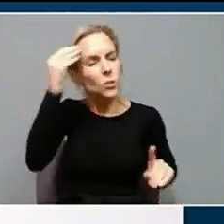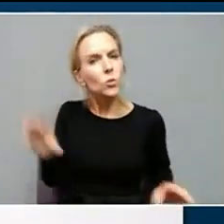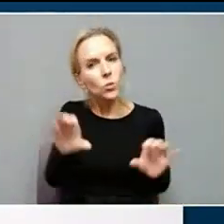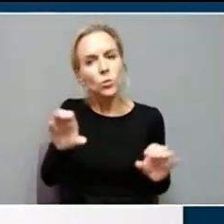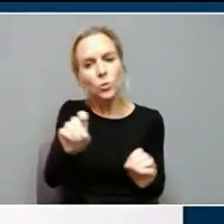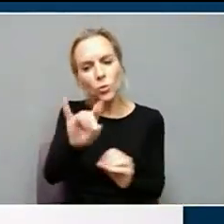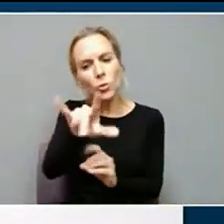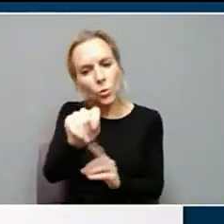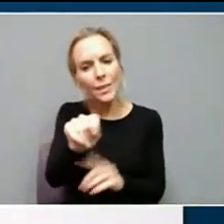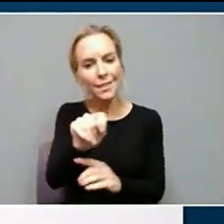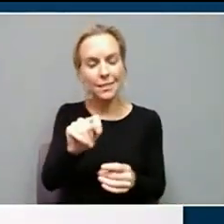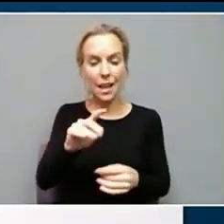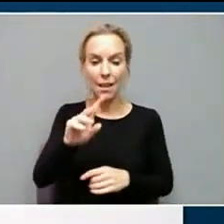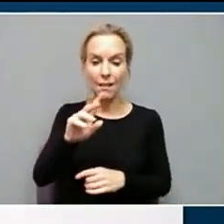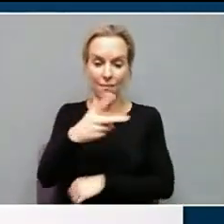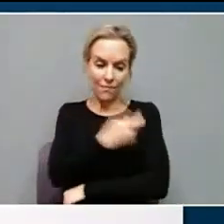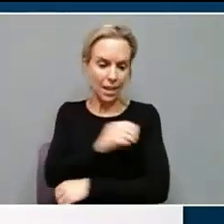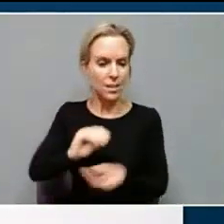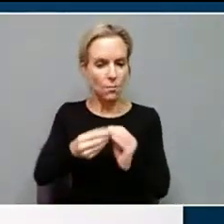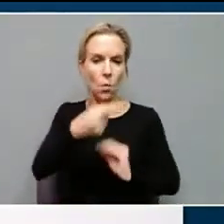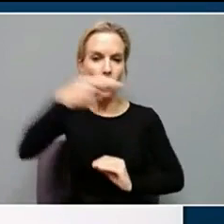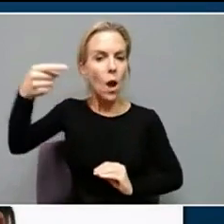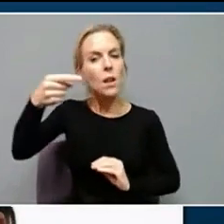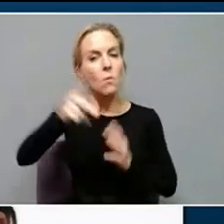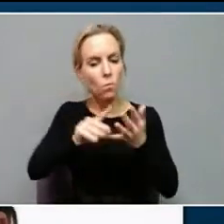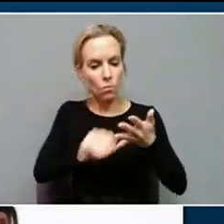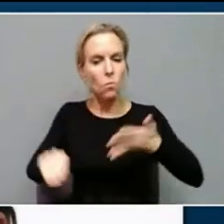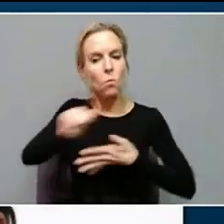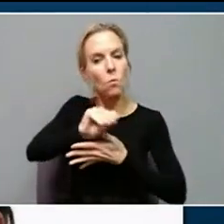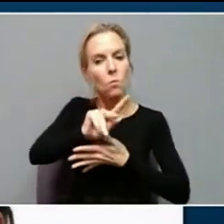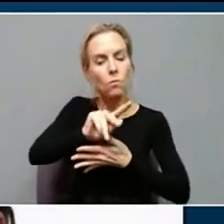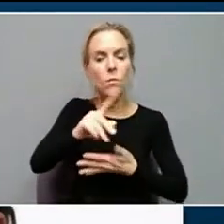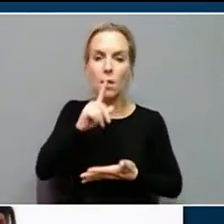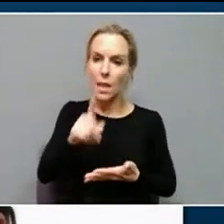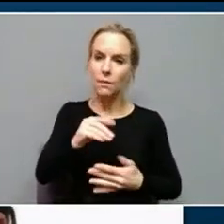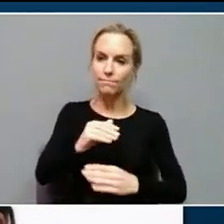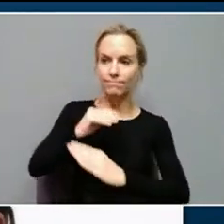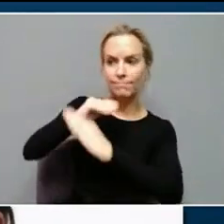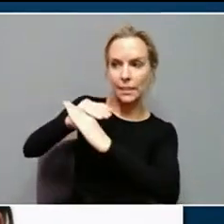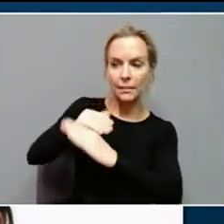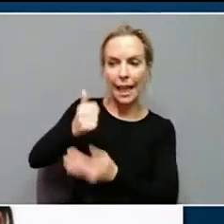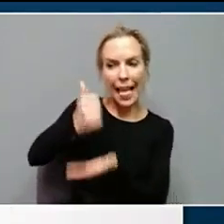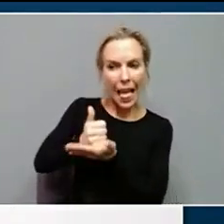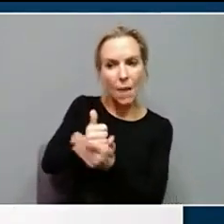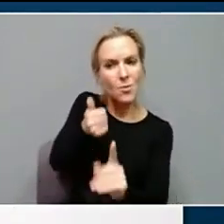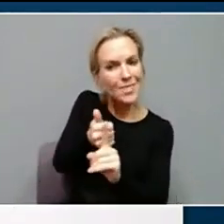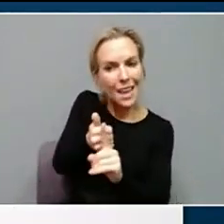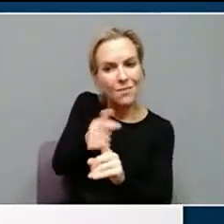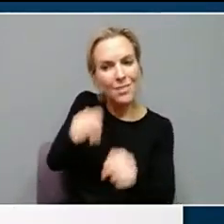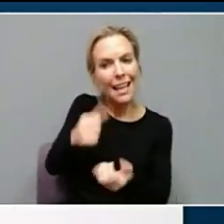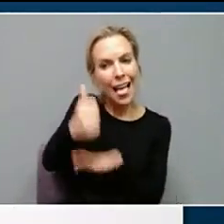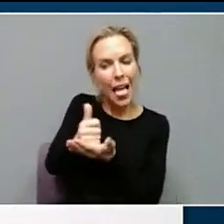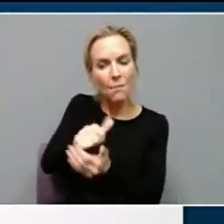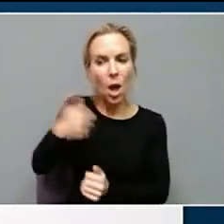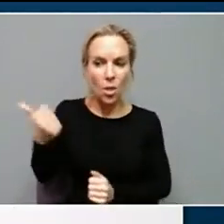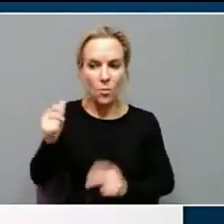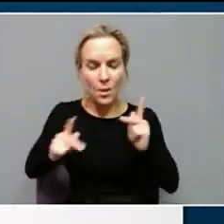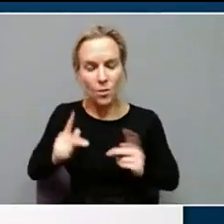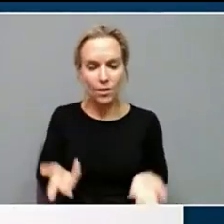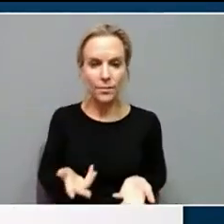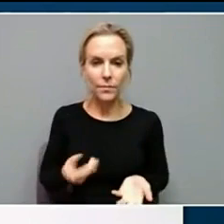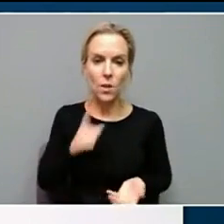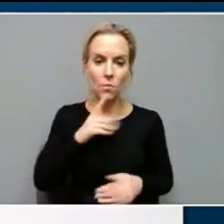priority right now, and that's what's going to be our shield to not only help yourselves but help others. We were called heroes a year